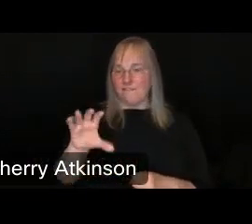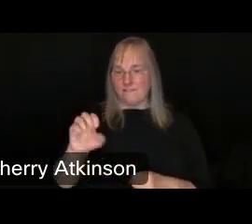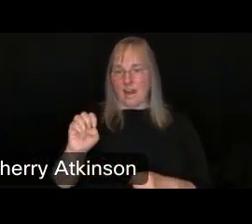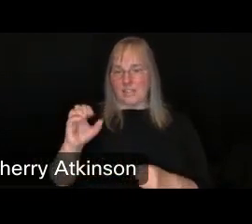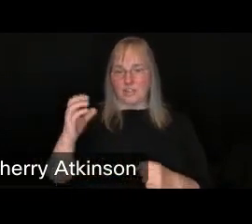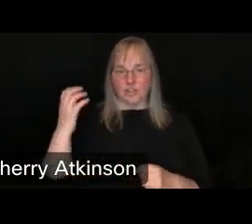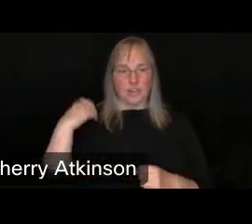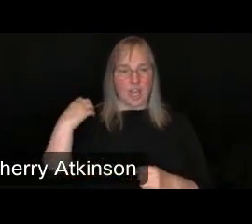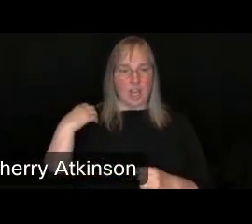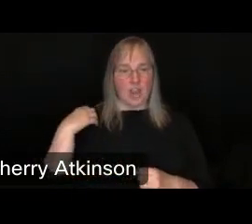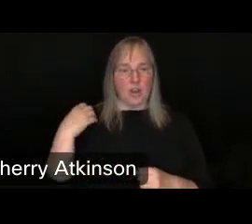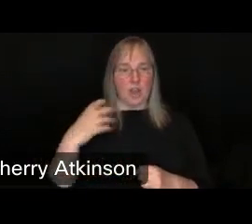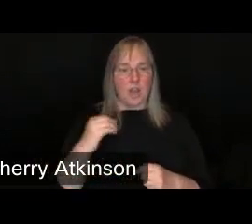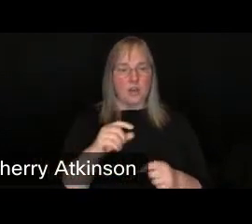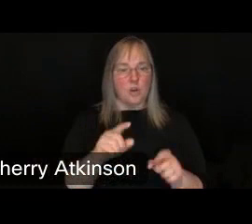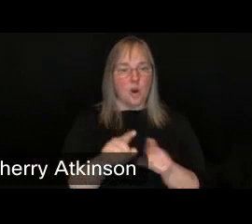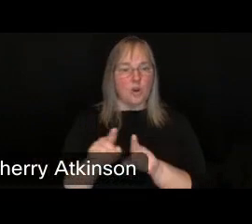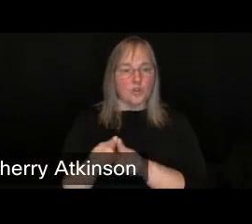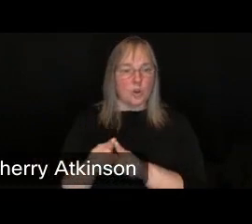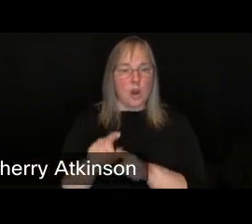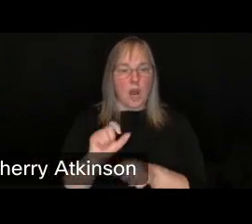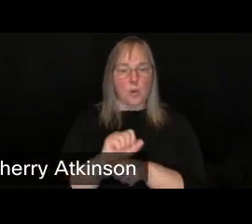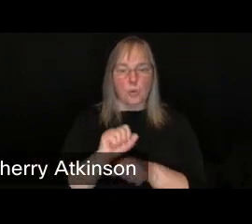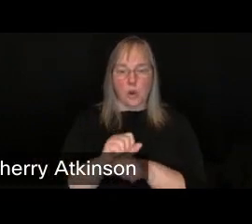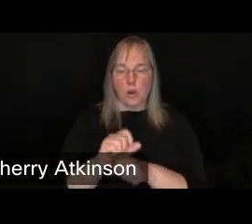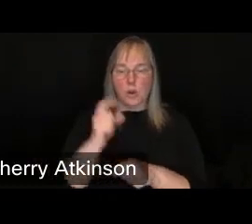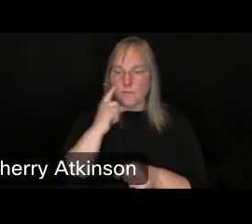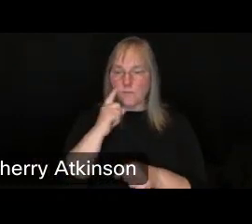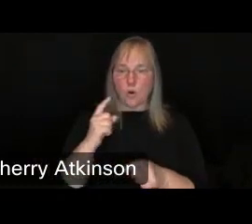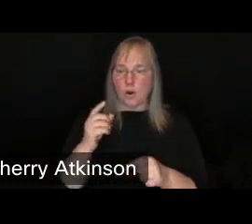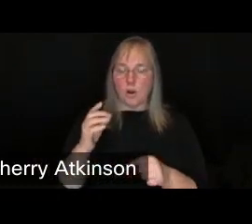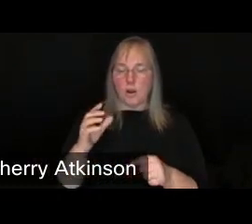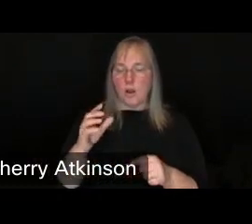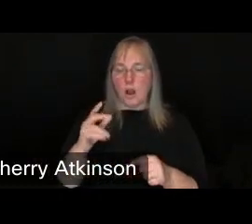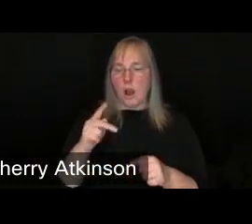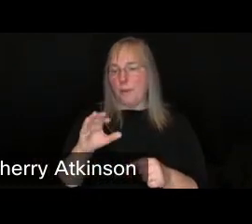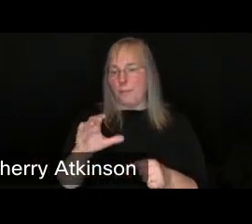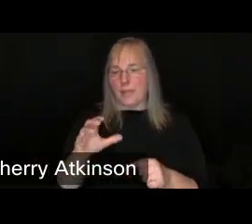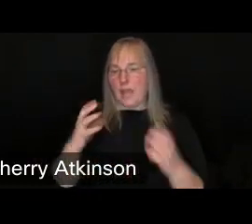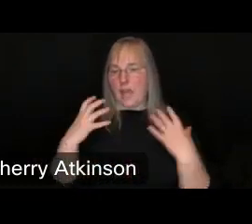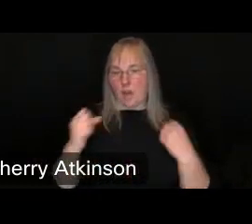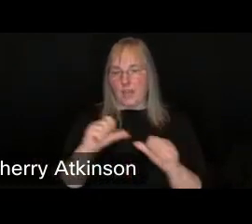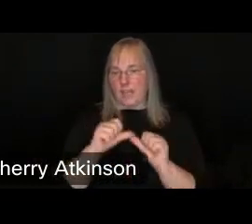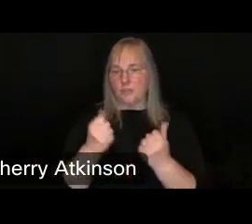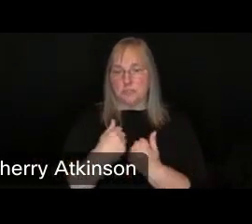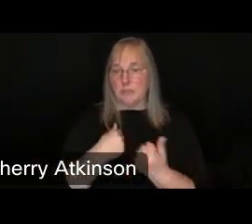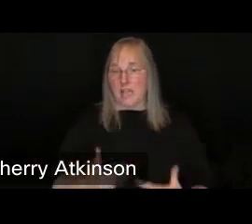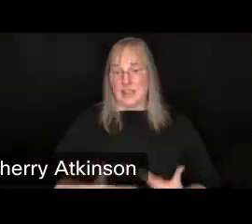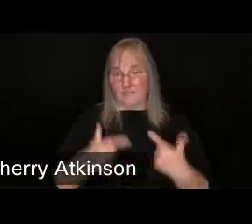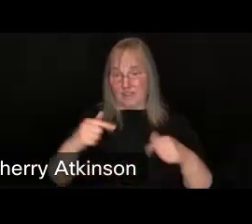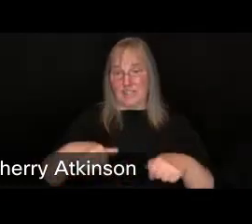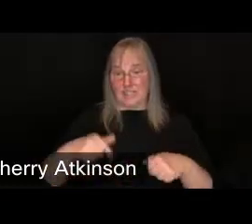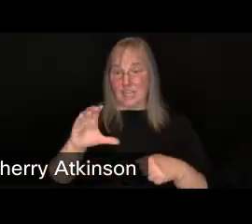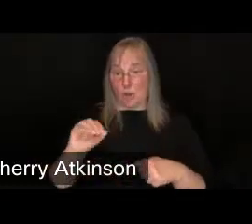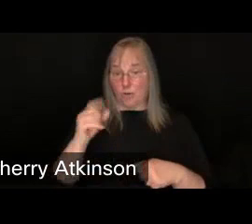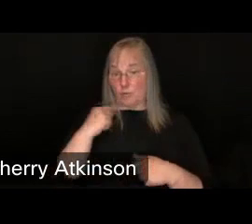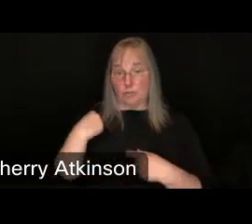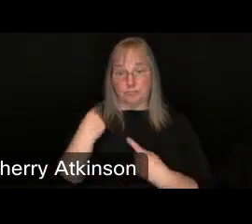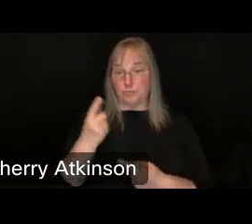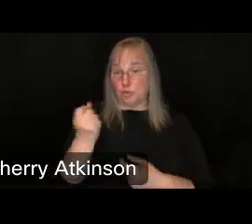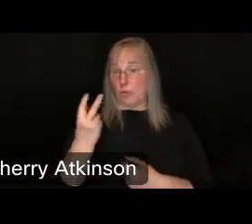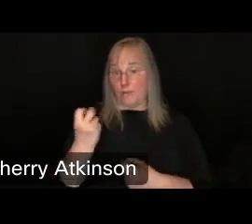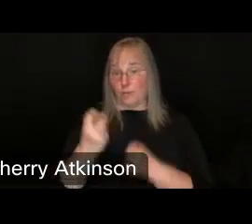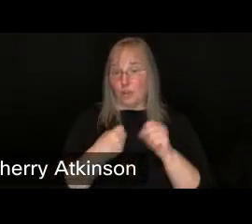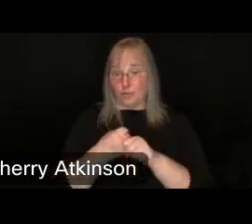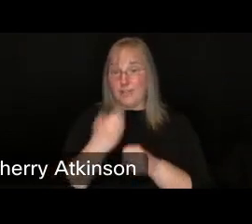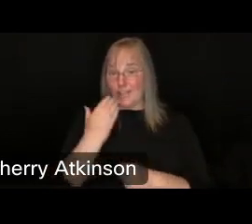mathematics statistician for a federal public health agency. I have been living in the county for 12 years. Thank you. Thank